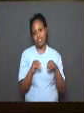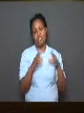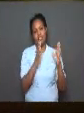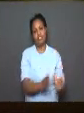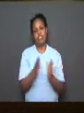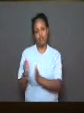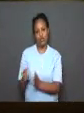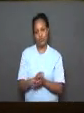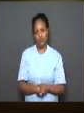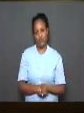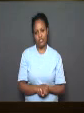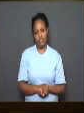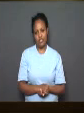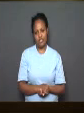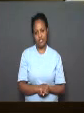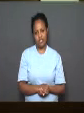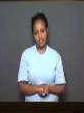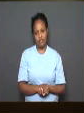Students, let's get ready.